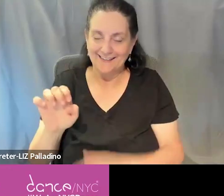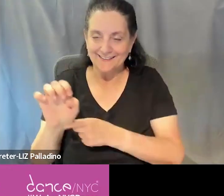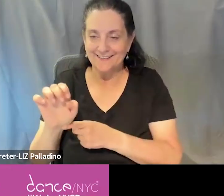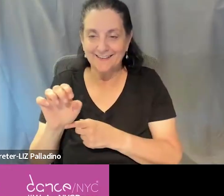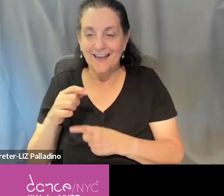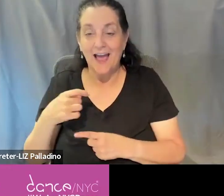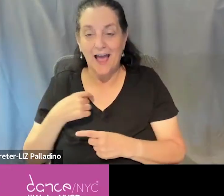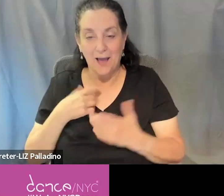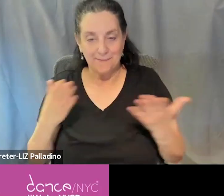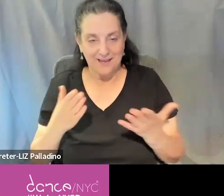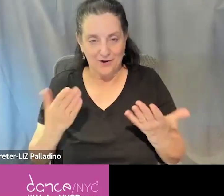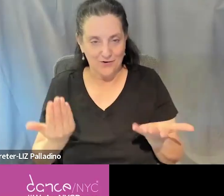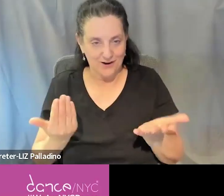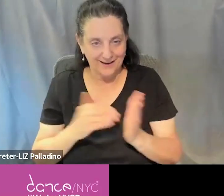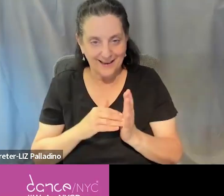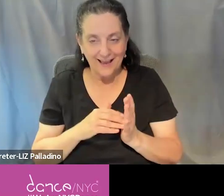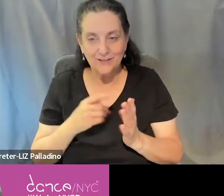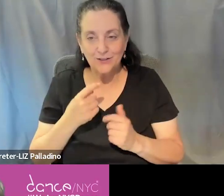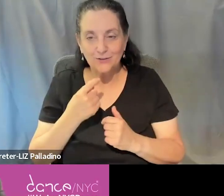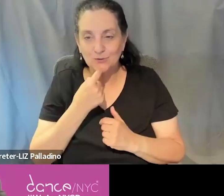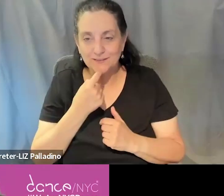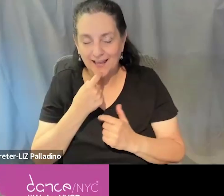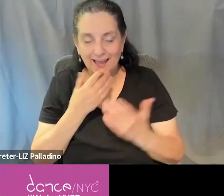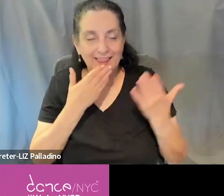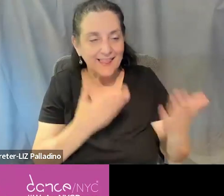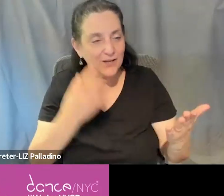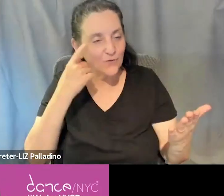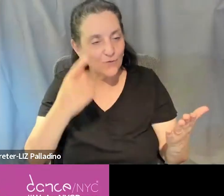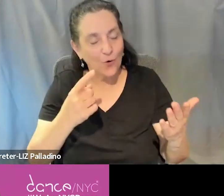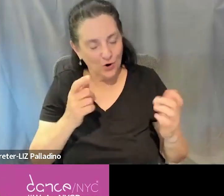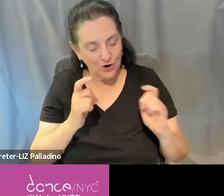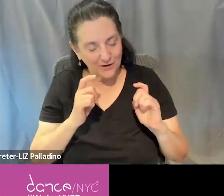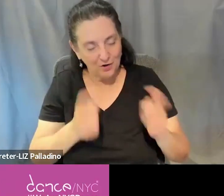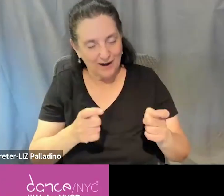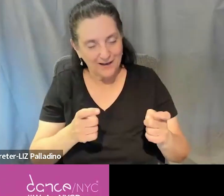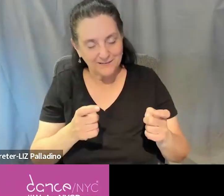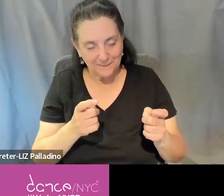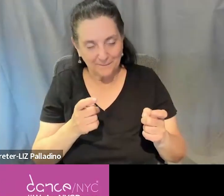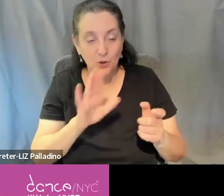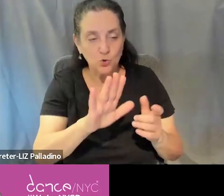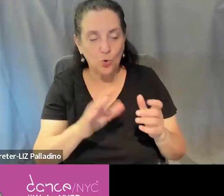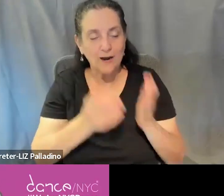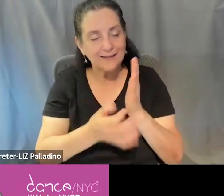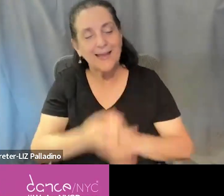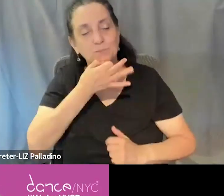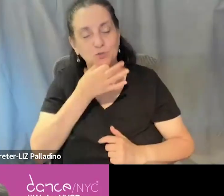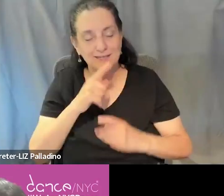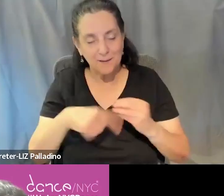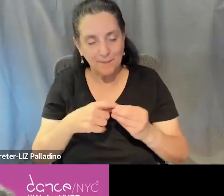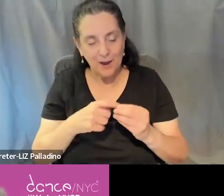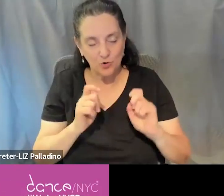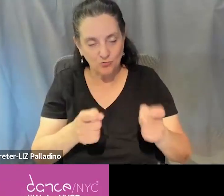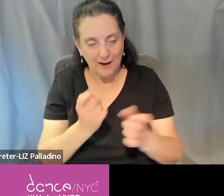here again, Dance NYC's grant making manager. So we're going to move into the question and